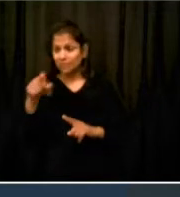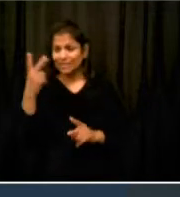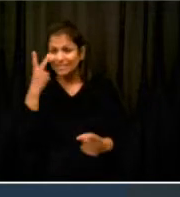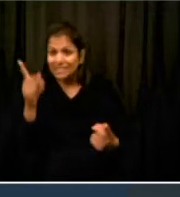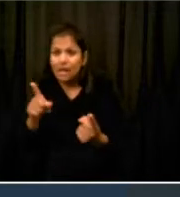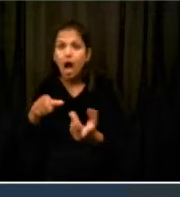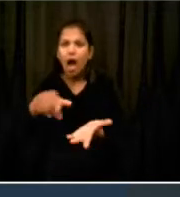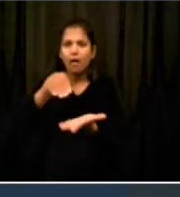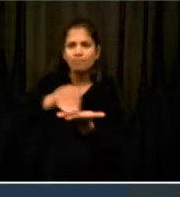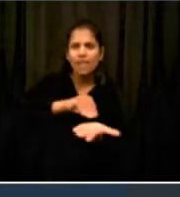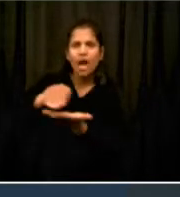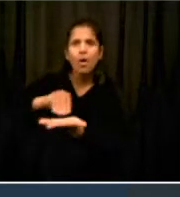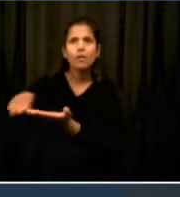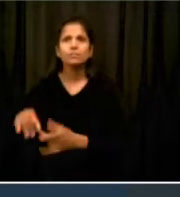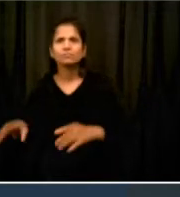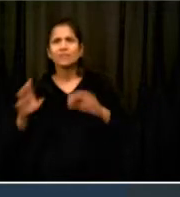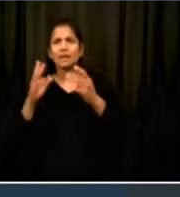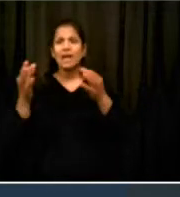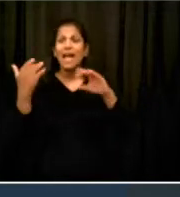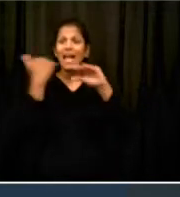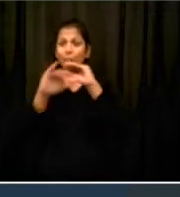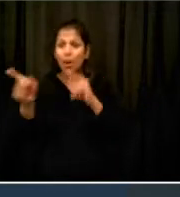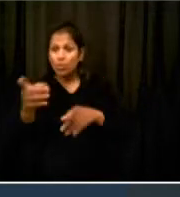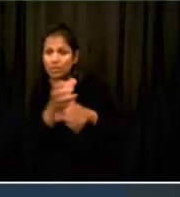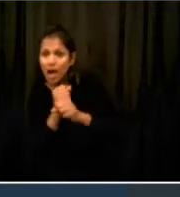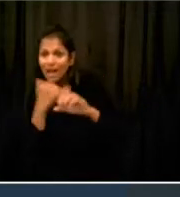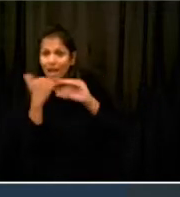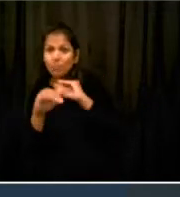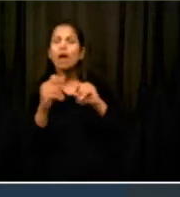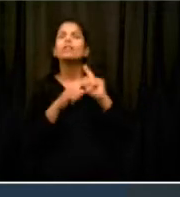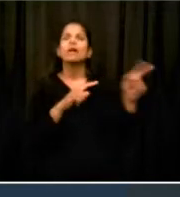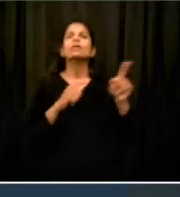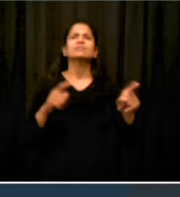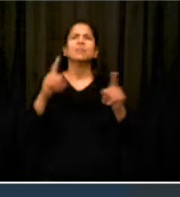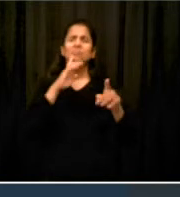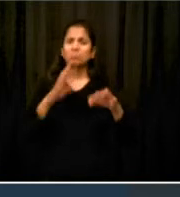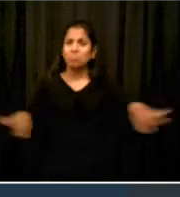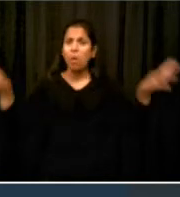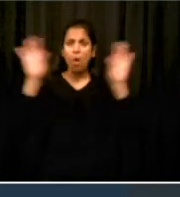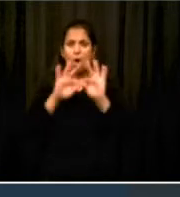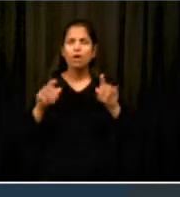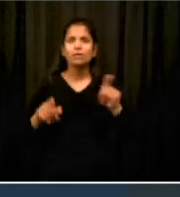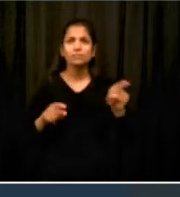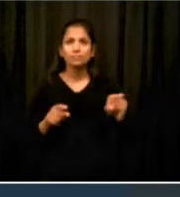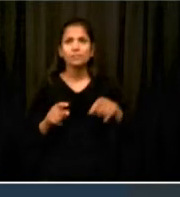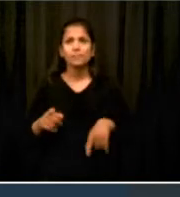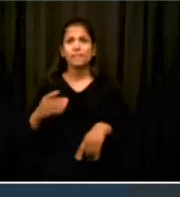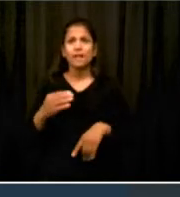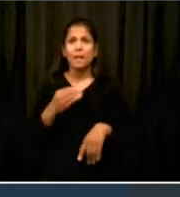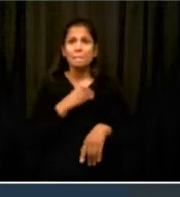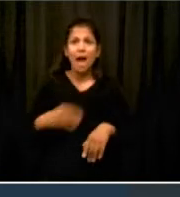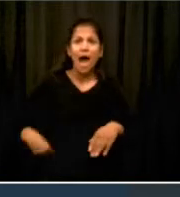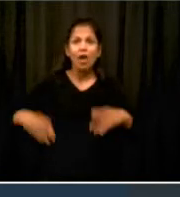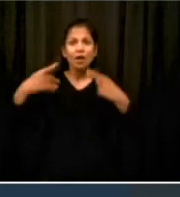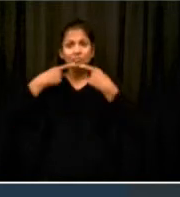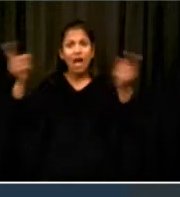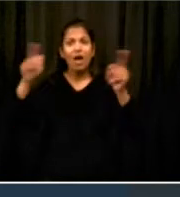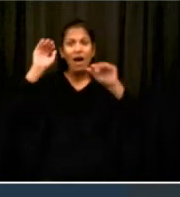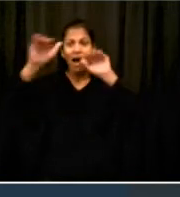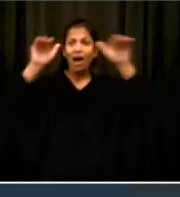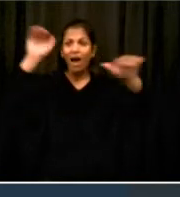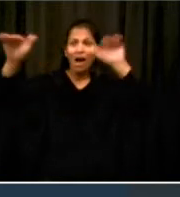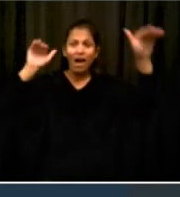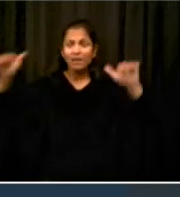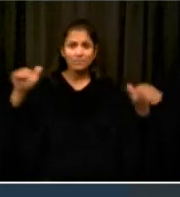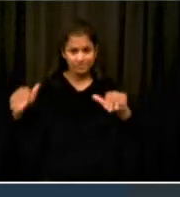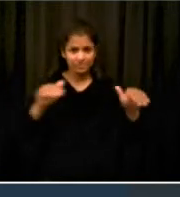but we really need all New Yorkers to participate. We have phone banked 1.2 million New Yorkers. We have done peer-to-peer